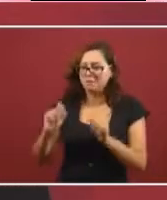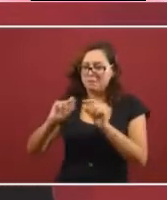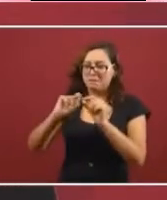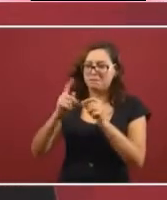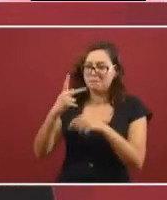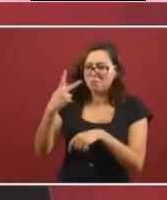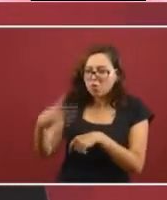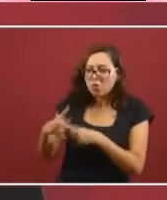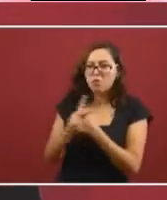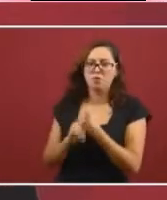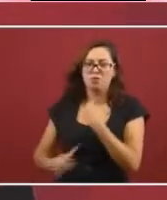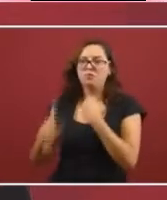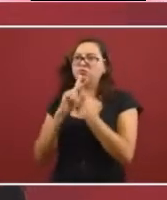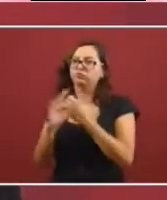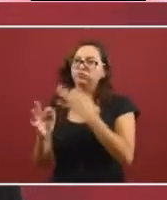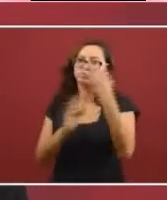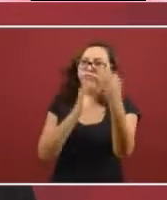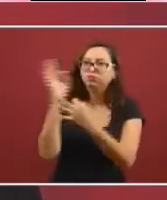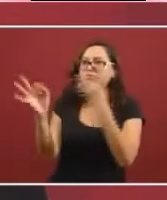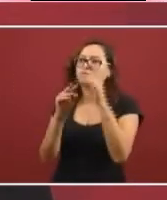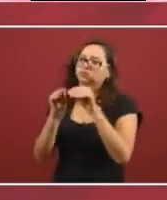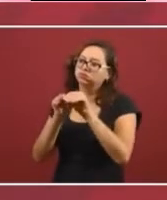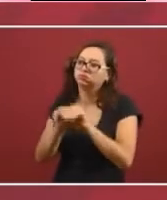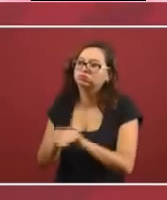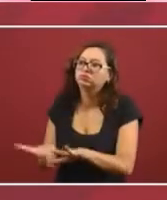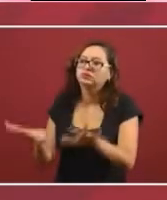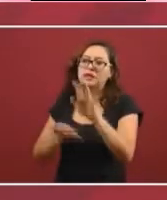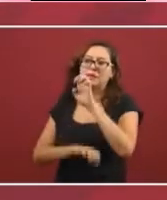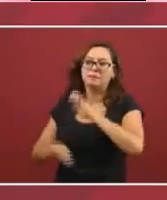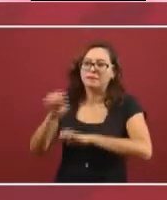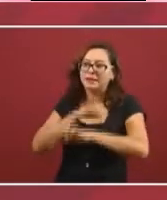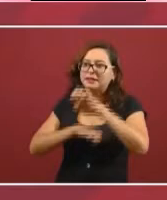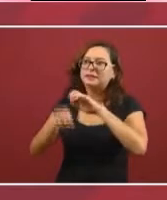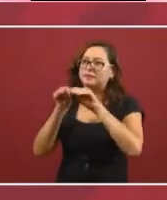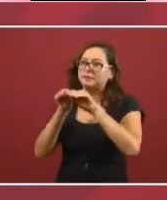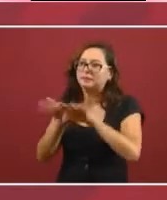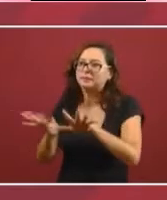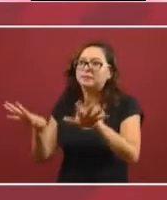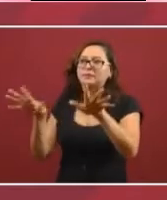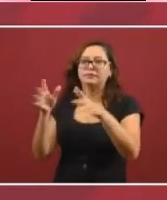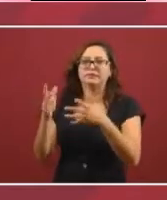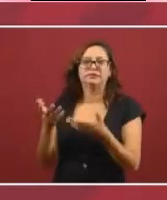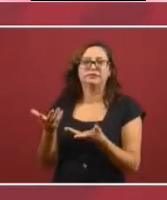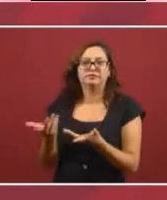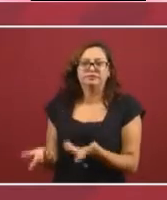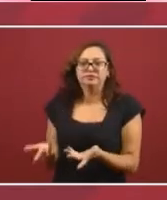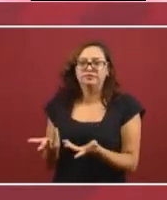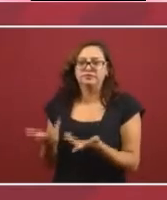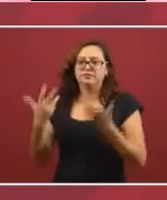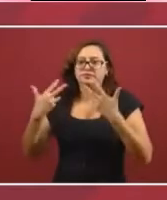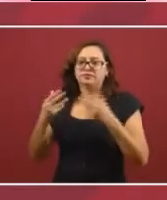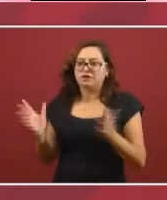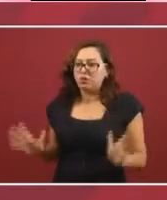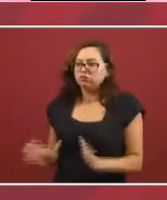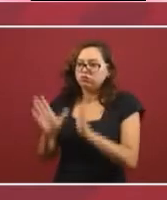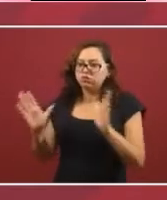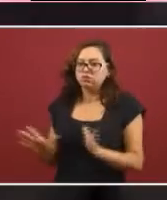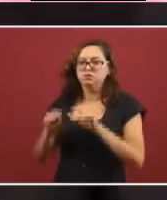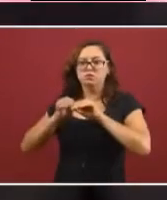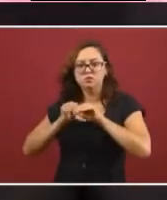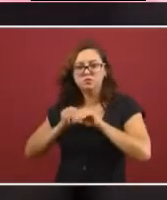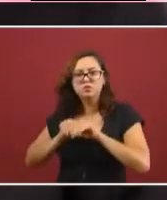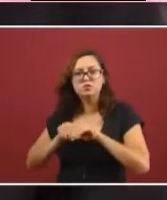their countries. They promote their factories, their businesses, and they promote